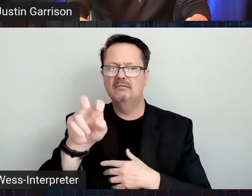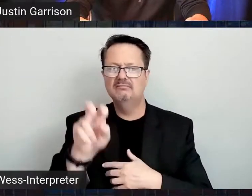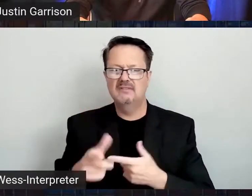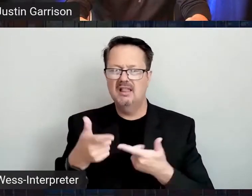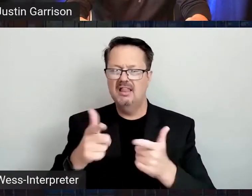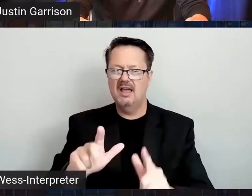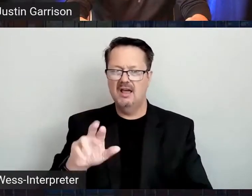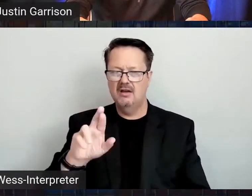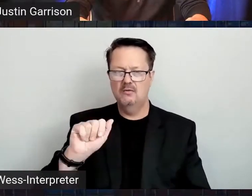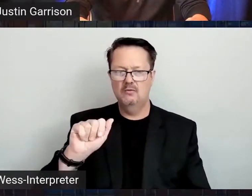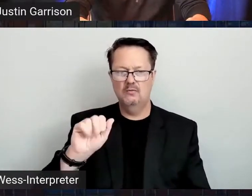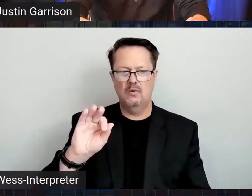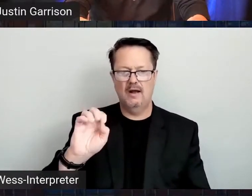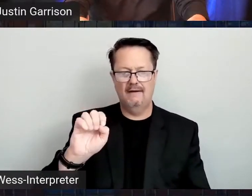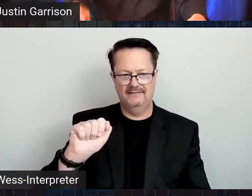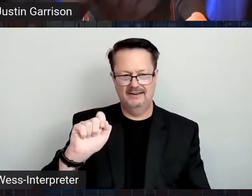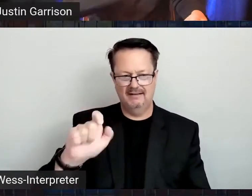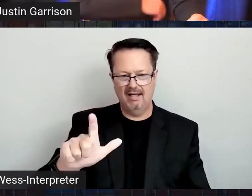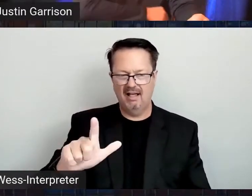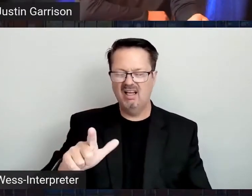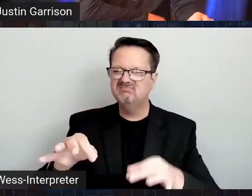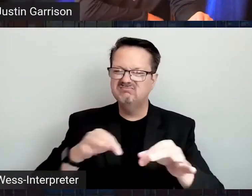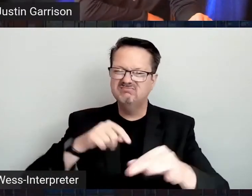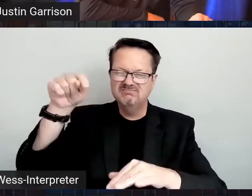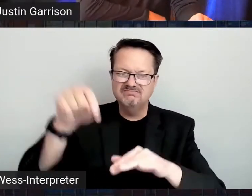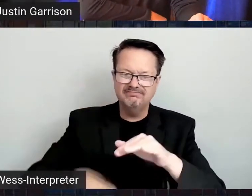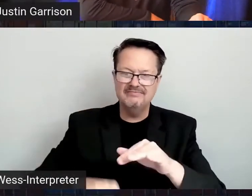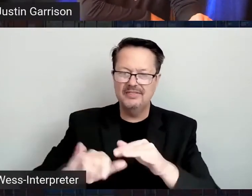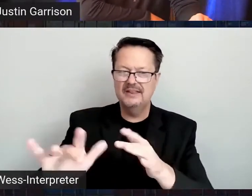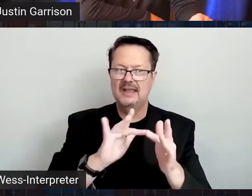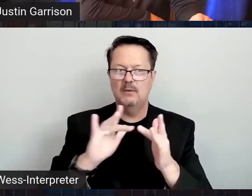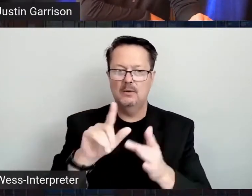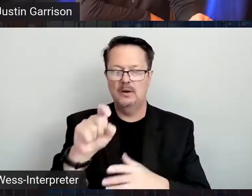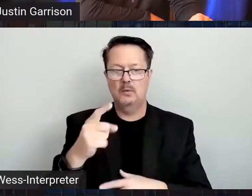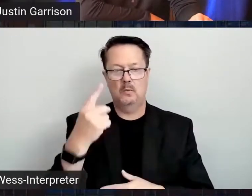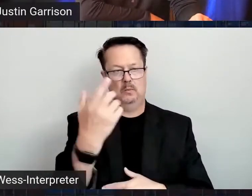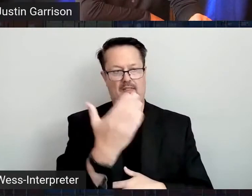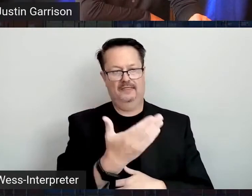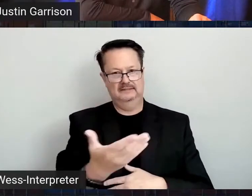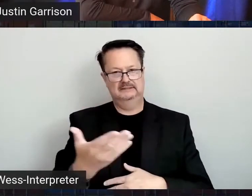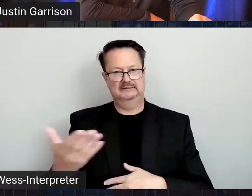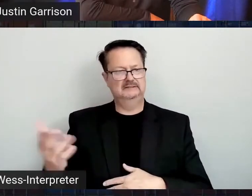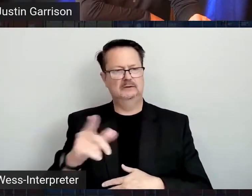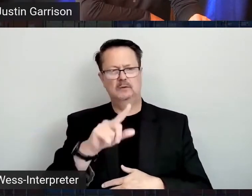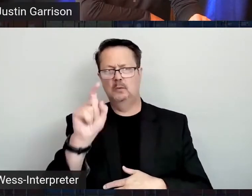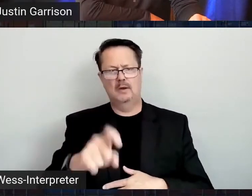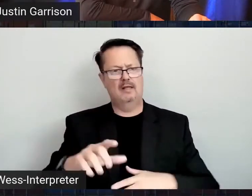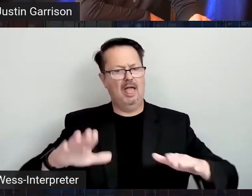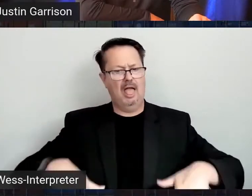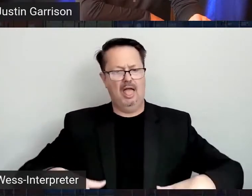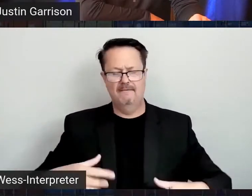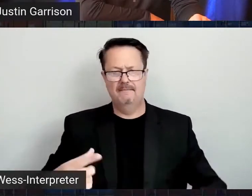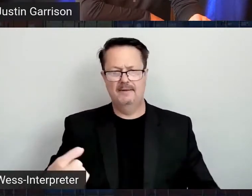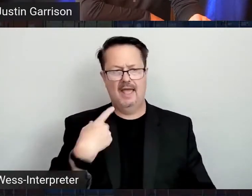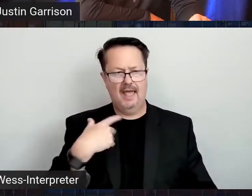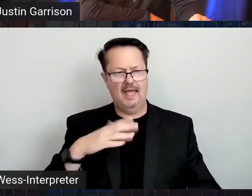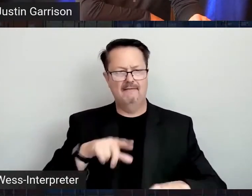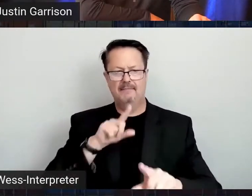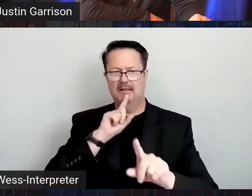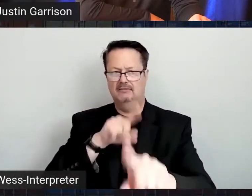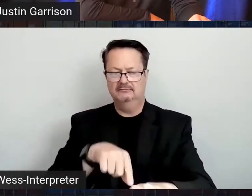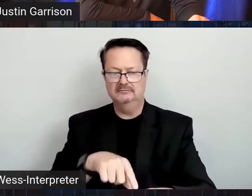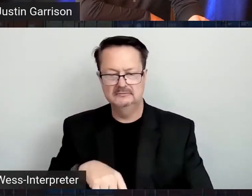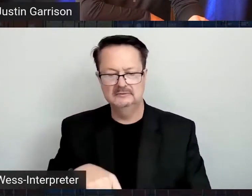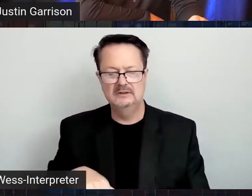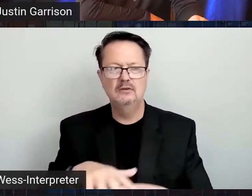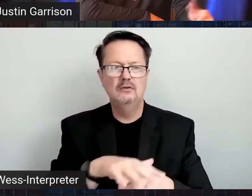deeper into the specific networking question there. But one thing, question haven't been asked but related is